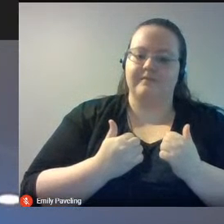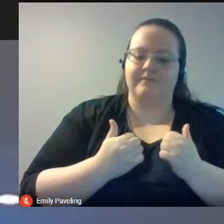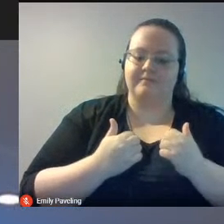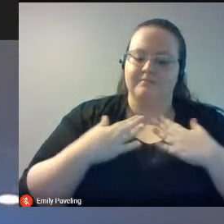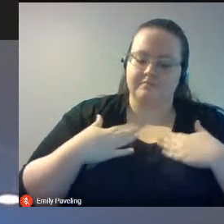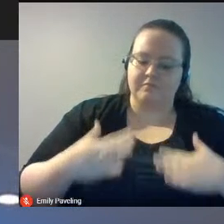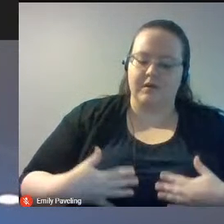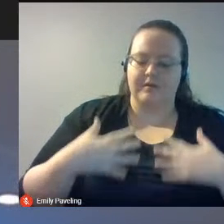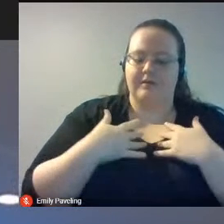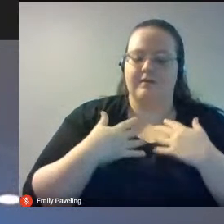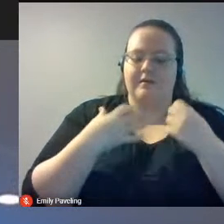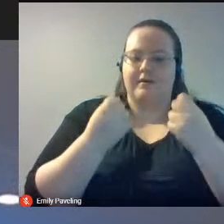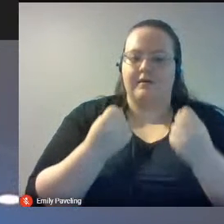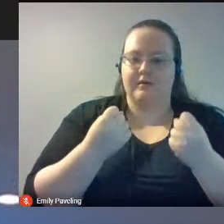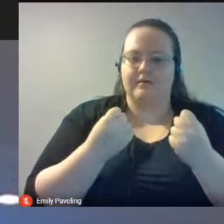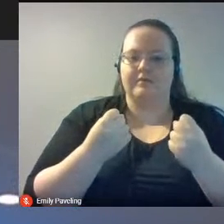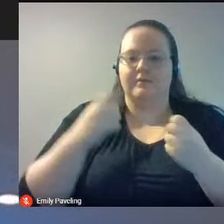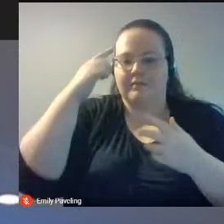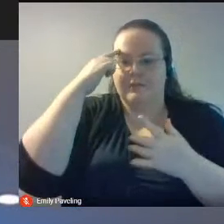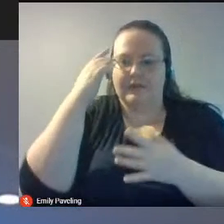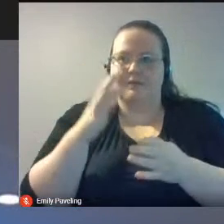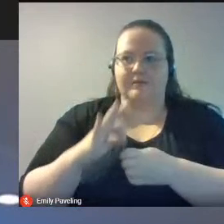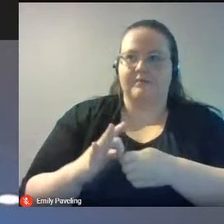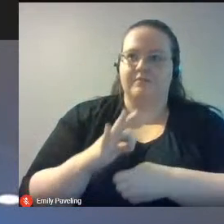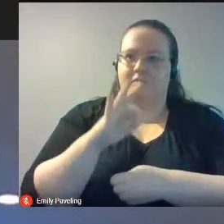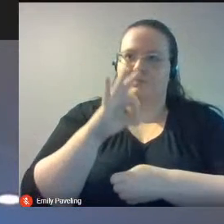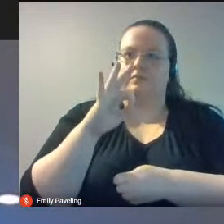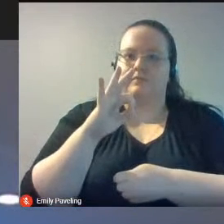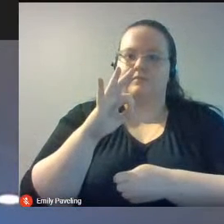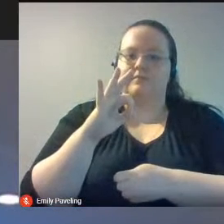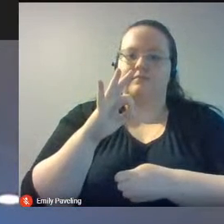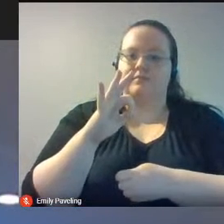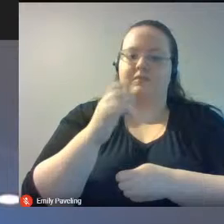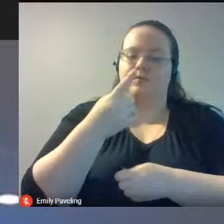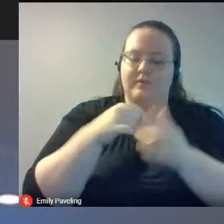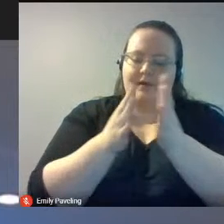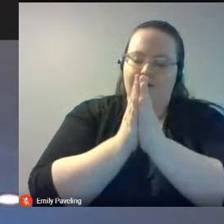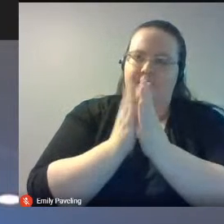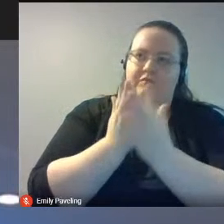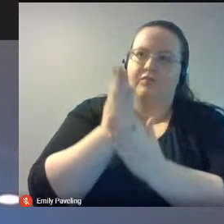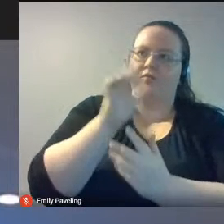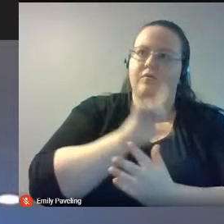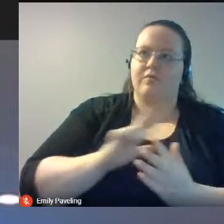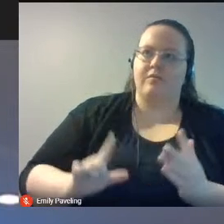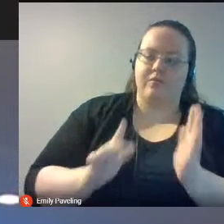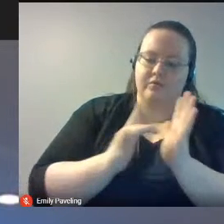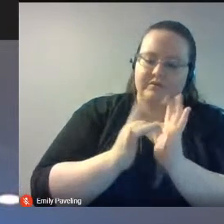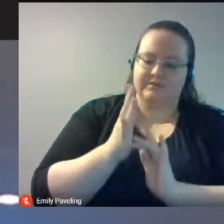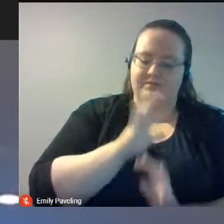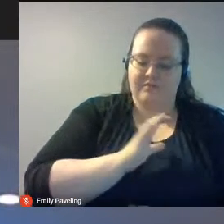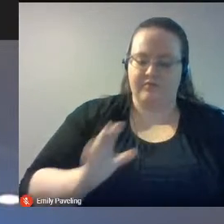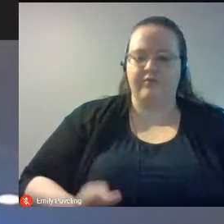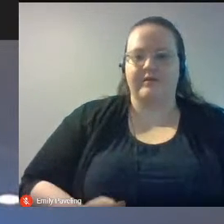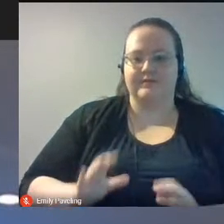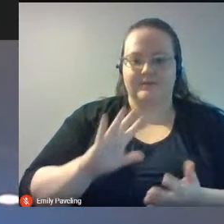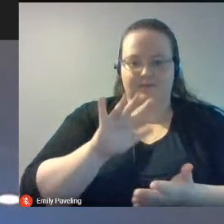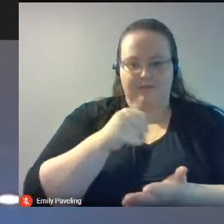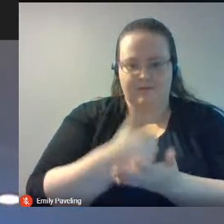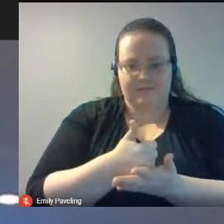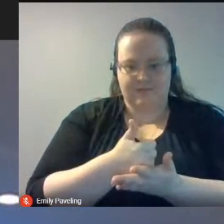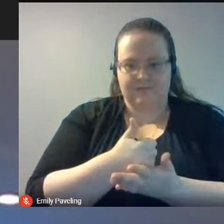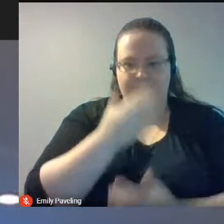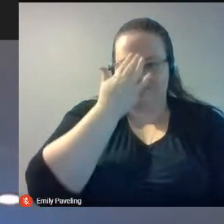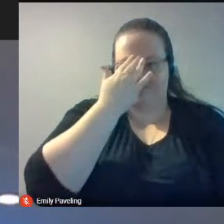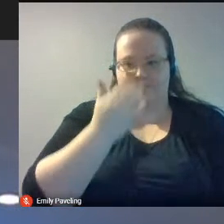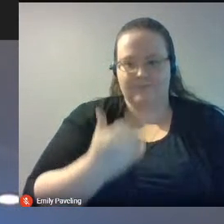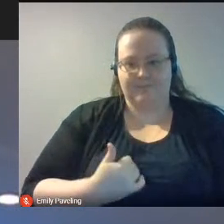of body, mind, and spirit. We ask these through our Lord Jesus Christ. Amen. In the name of the Father, the Son,